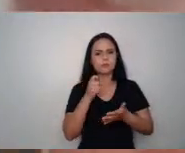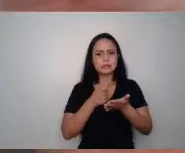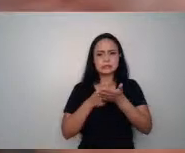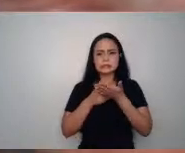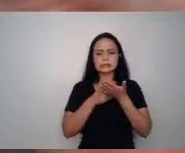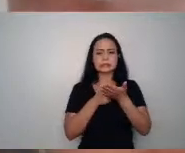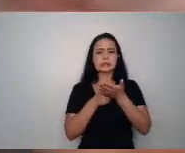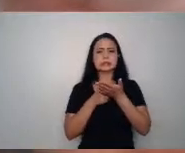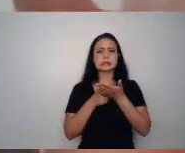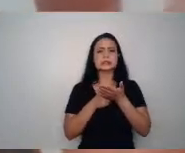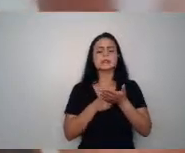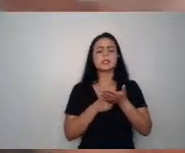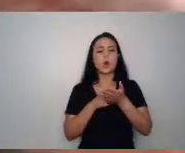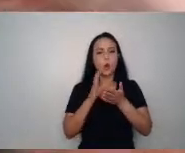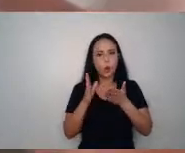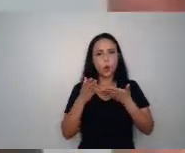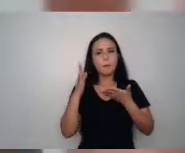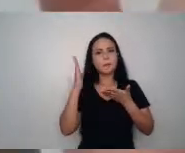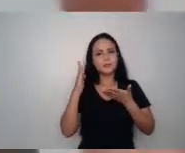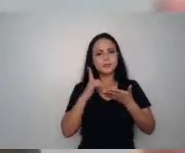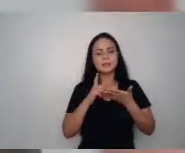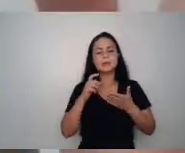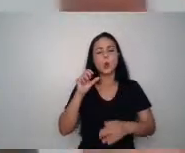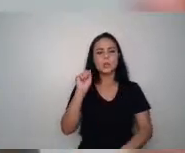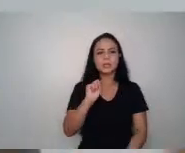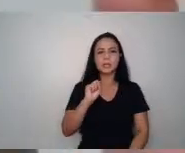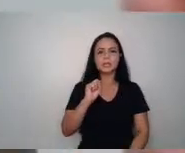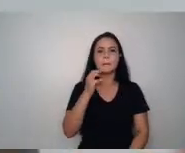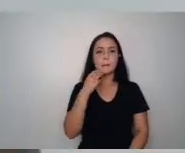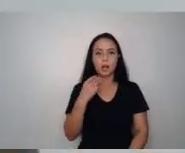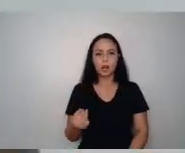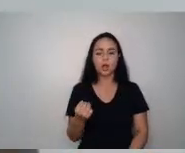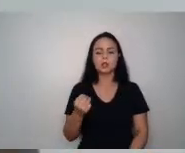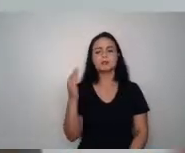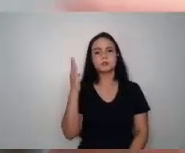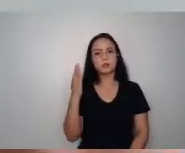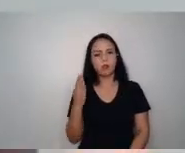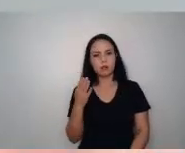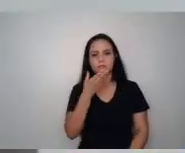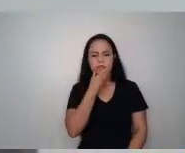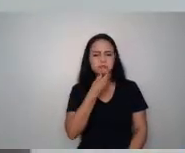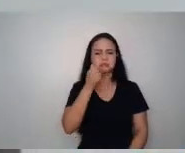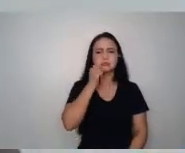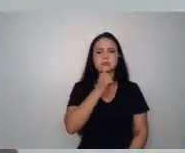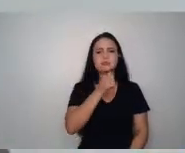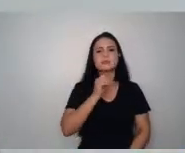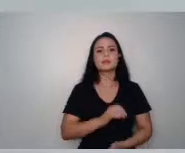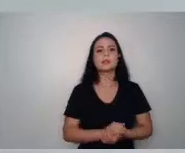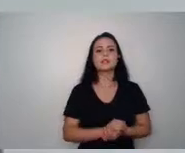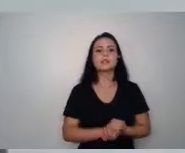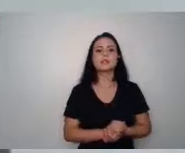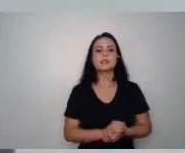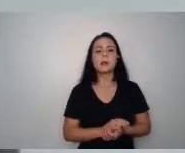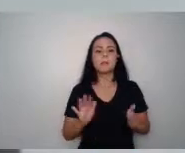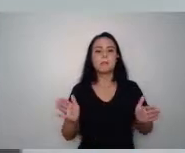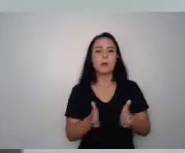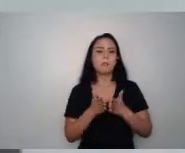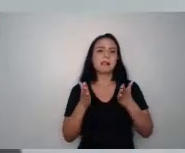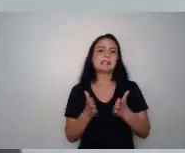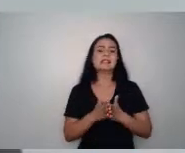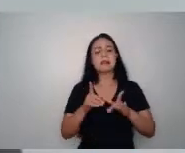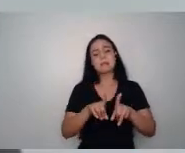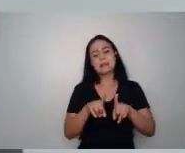We have to listen to this. So now in Brazil have 80